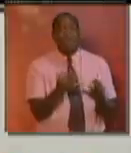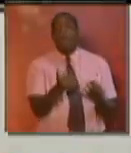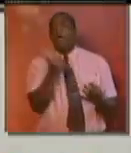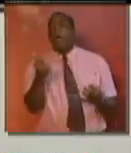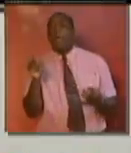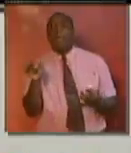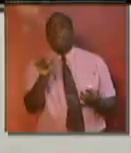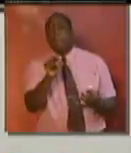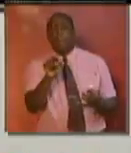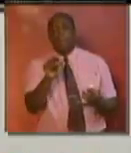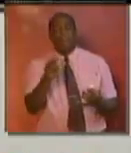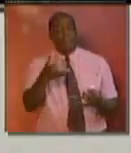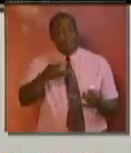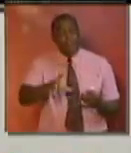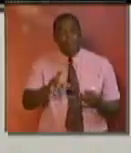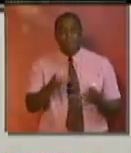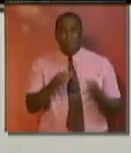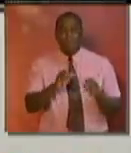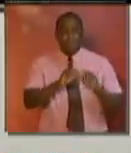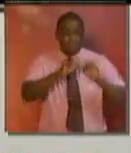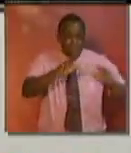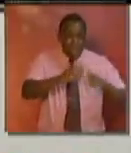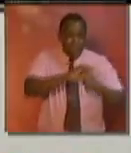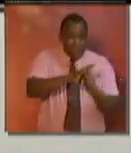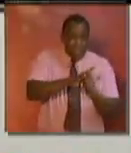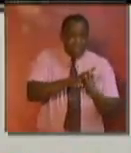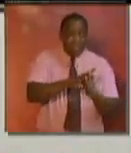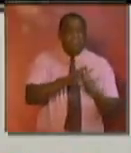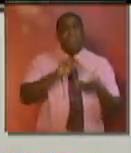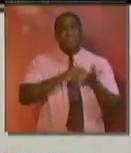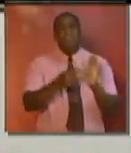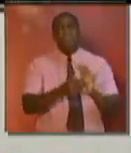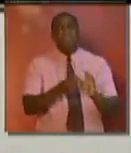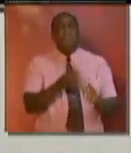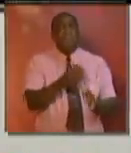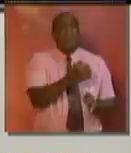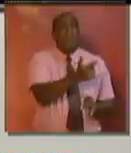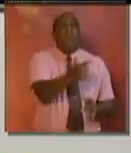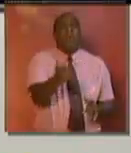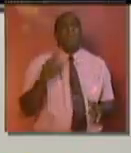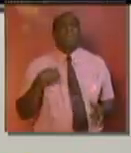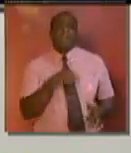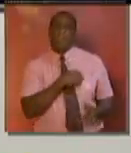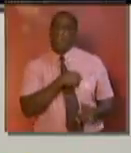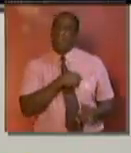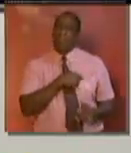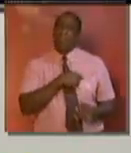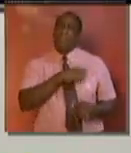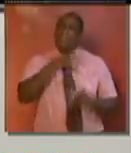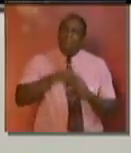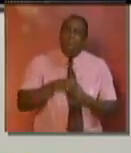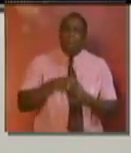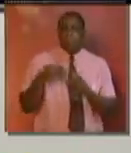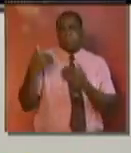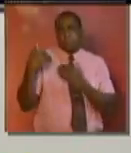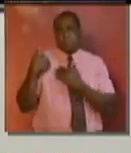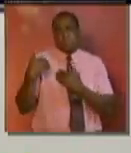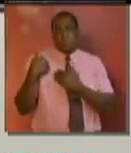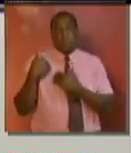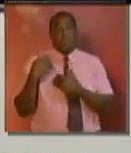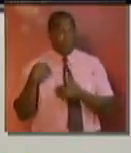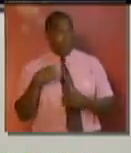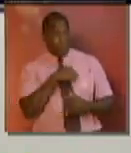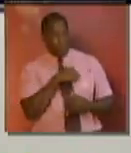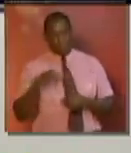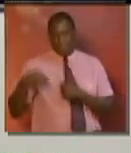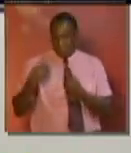from COVID-19. Therefore, we all have a part to play. We've been doing a great job. Our numbers are low, but we all have a